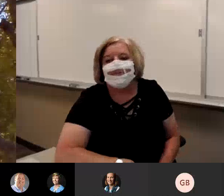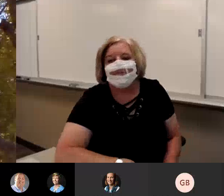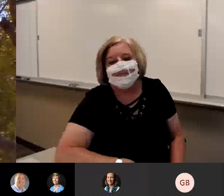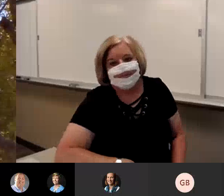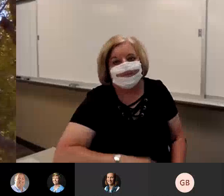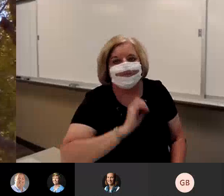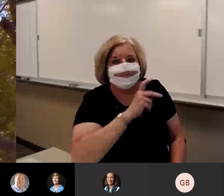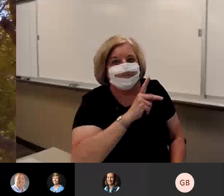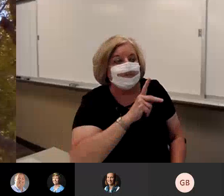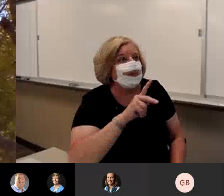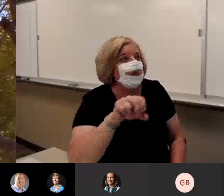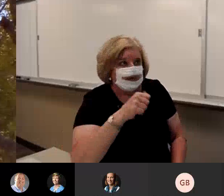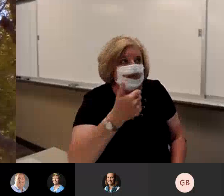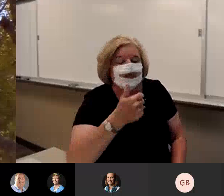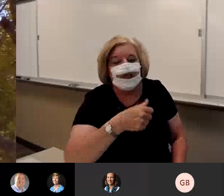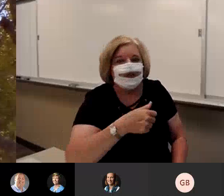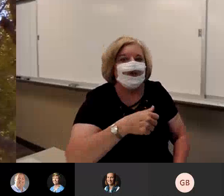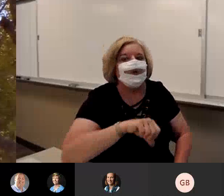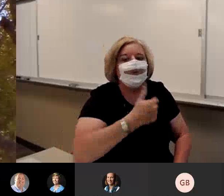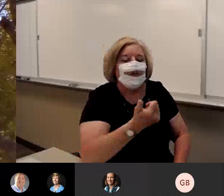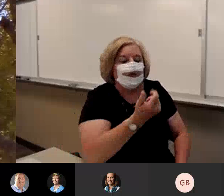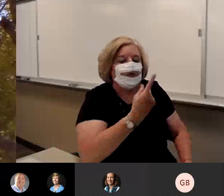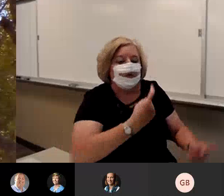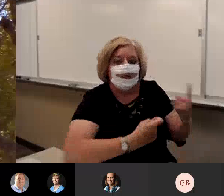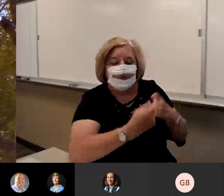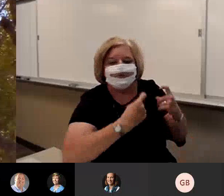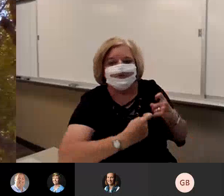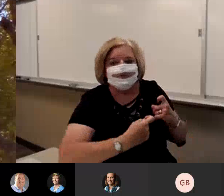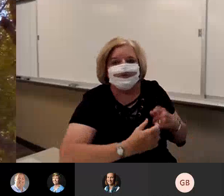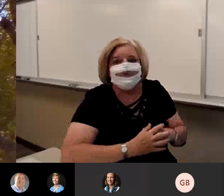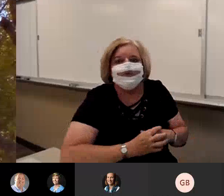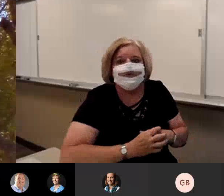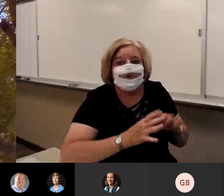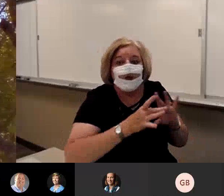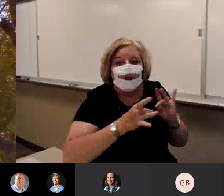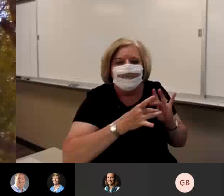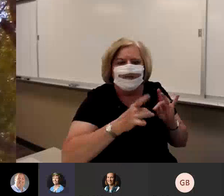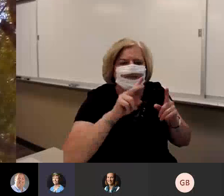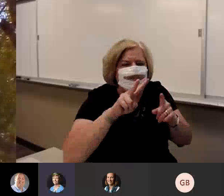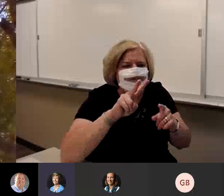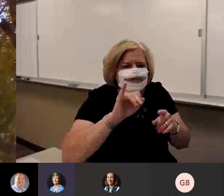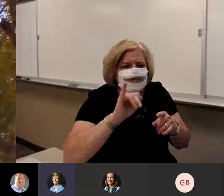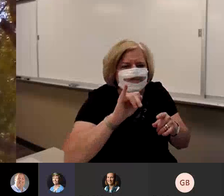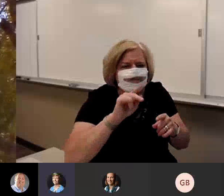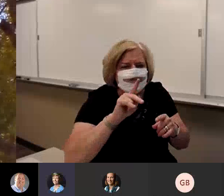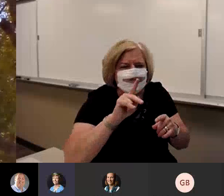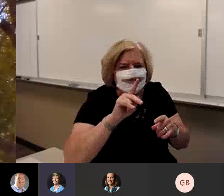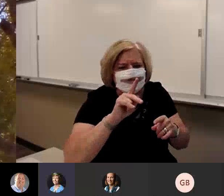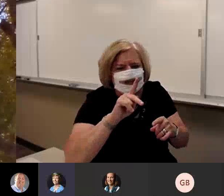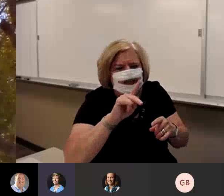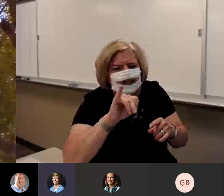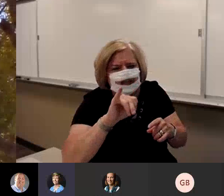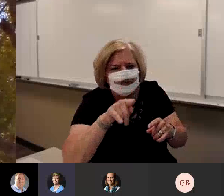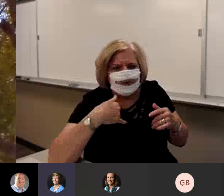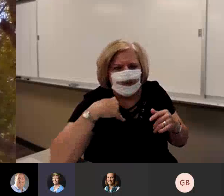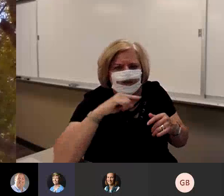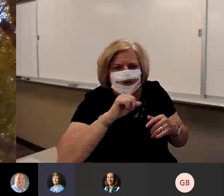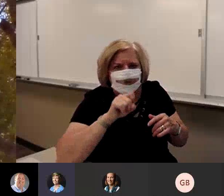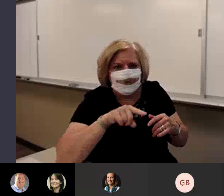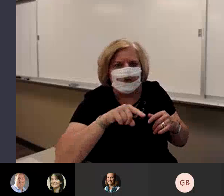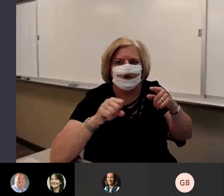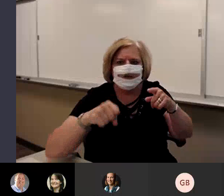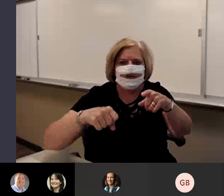Okay. Are there other questions or comments? Vicki, you had a question, I guess. Yes, I just